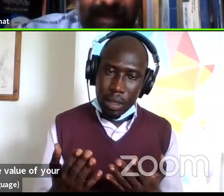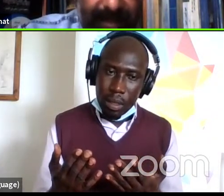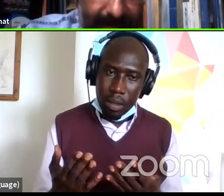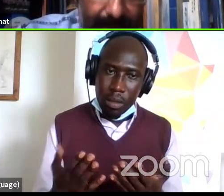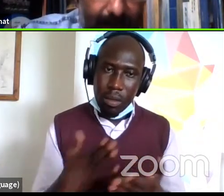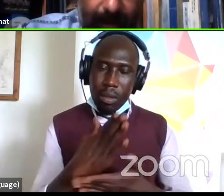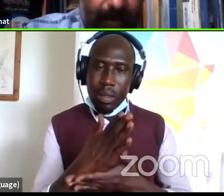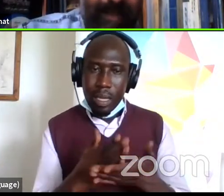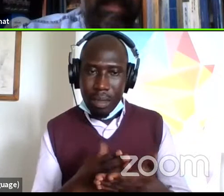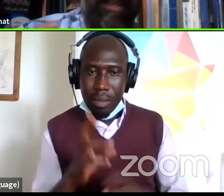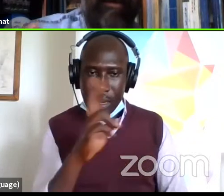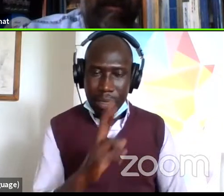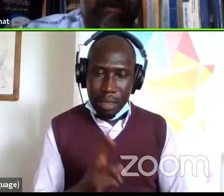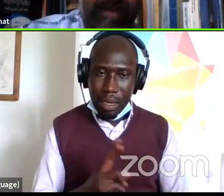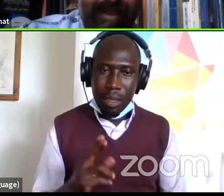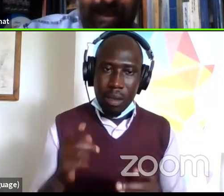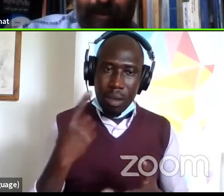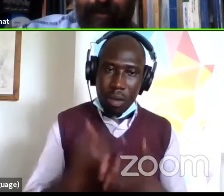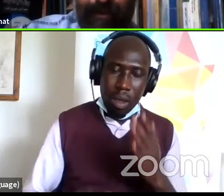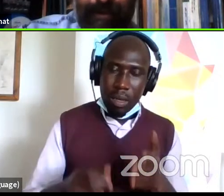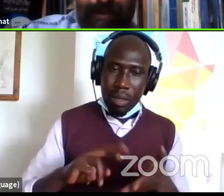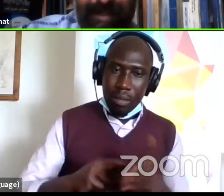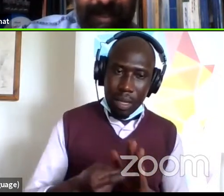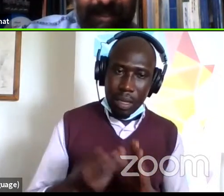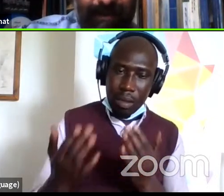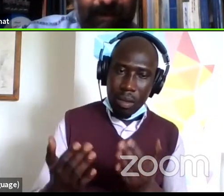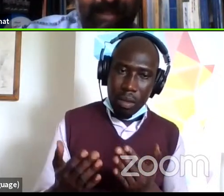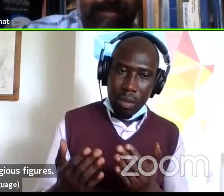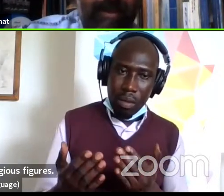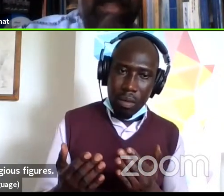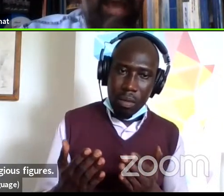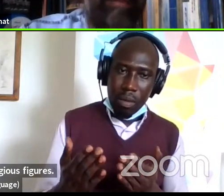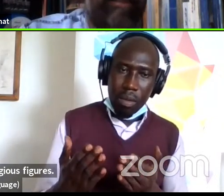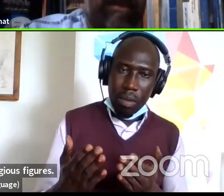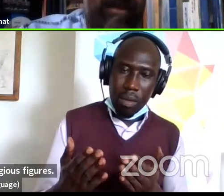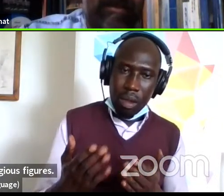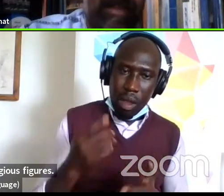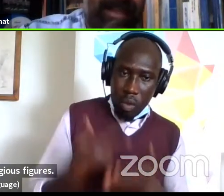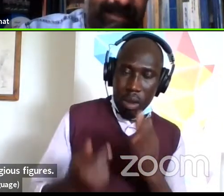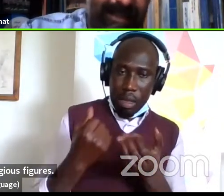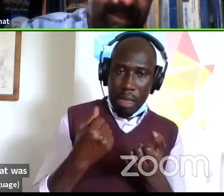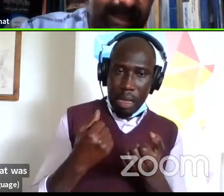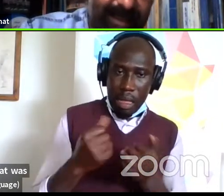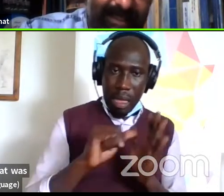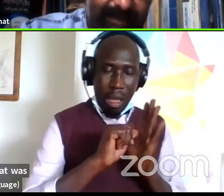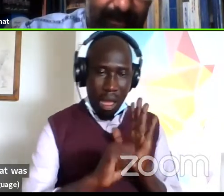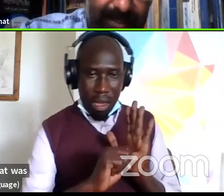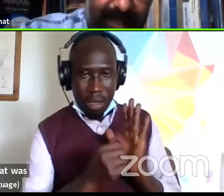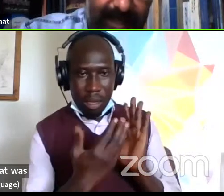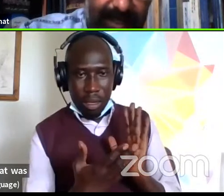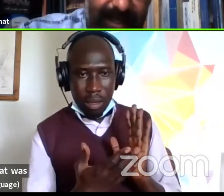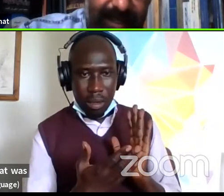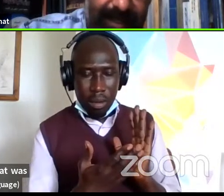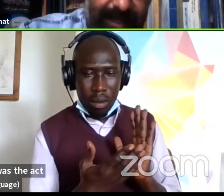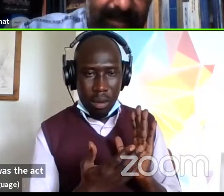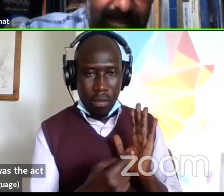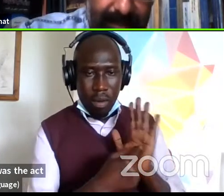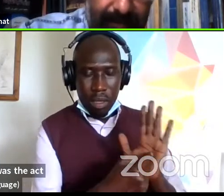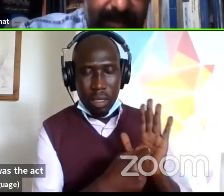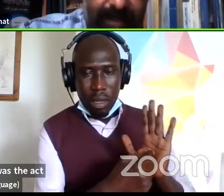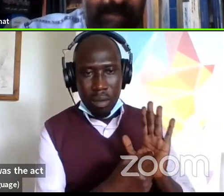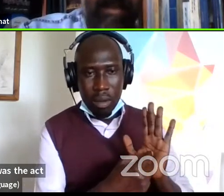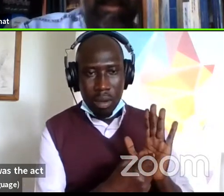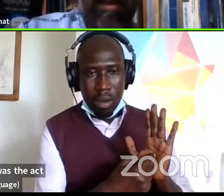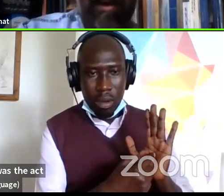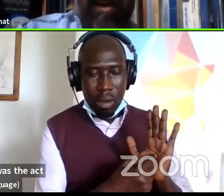religious figures? What's the type of assault? What's the act constitute as assault for the